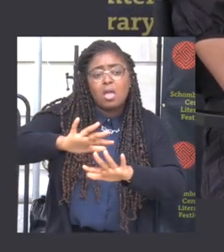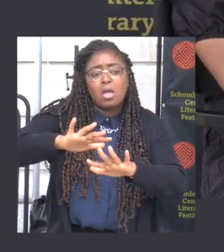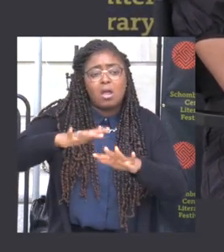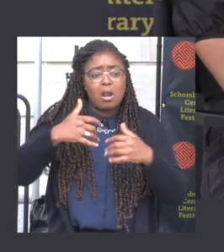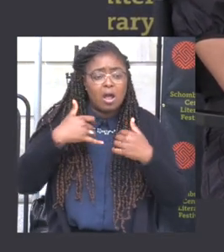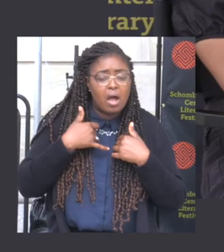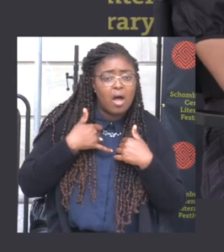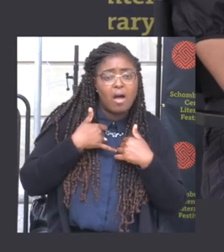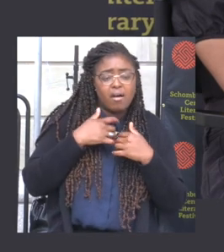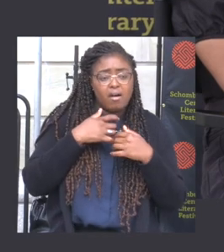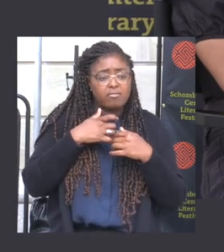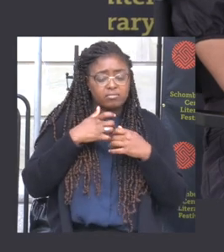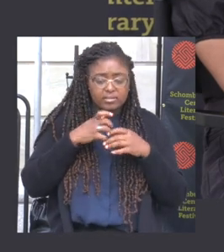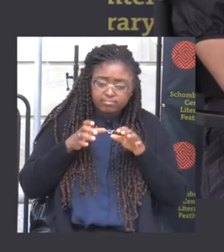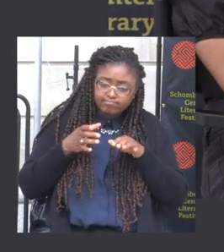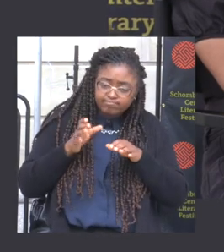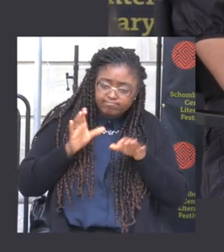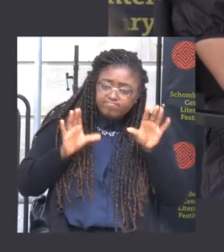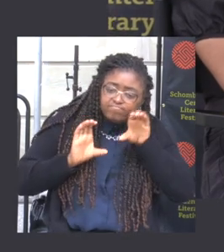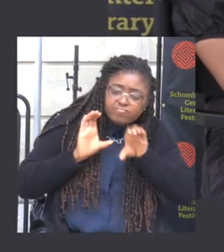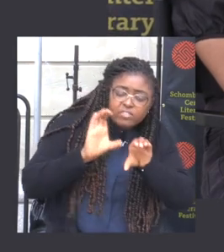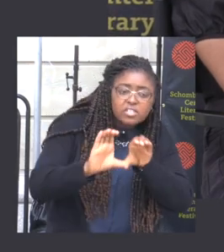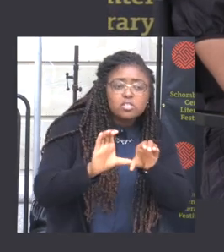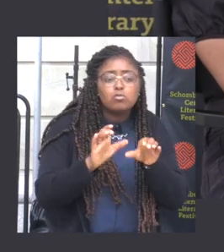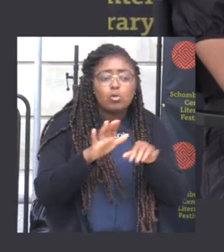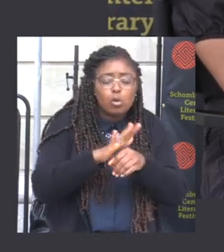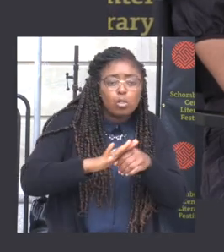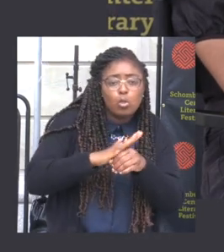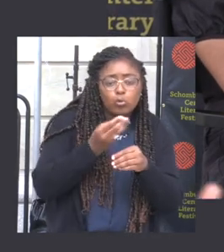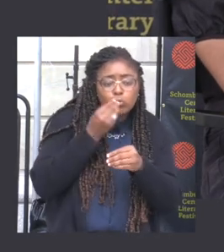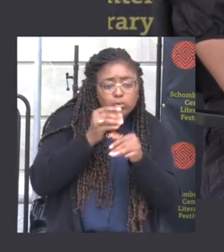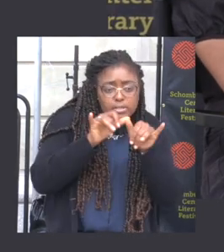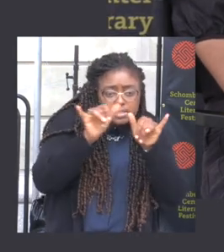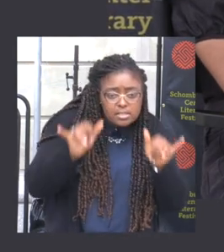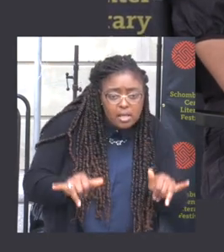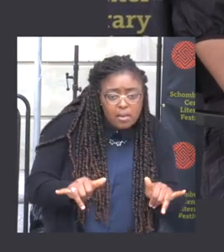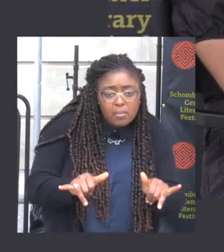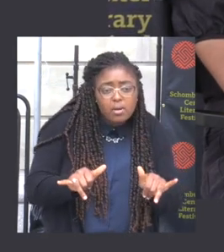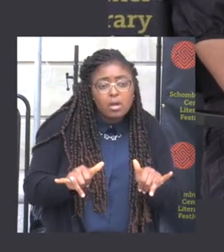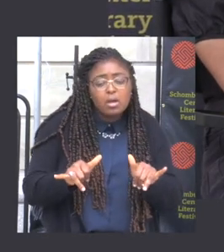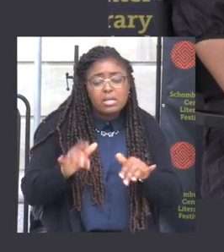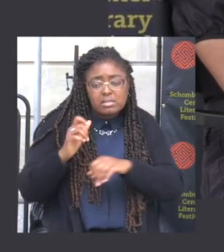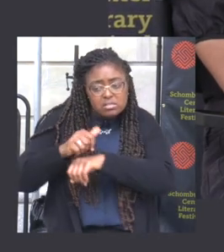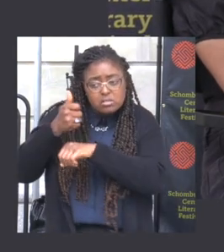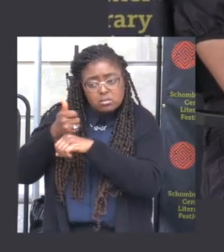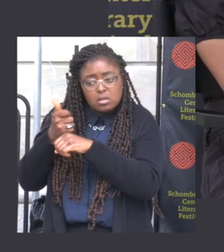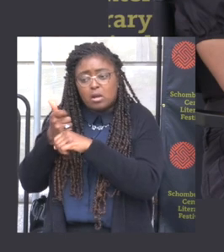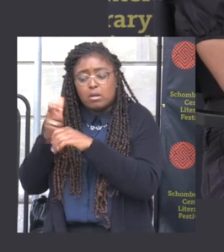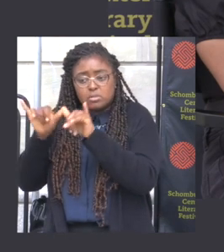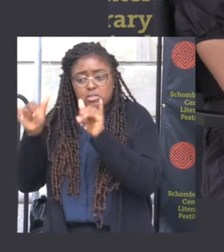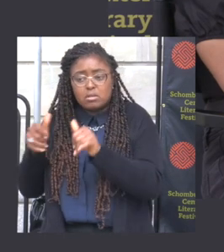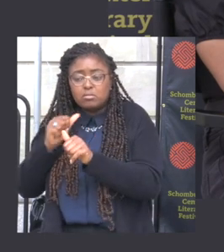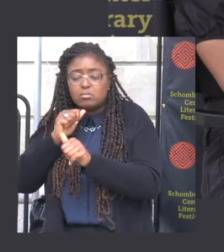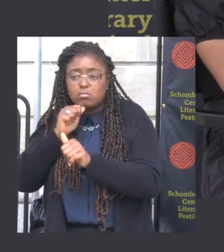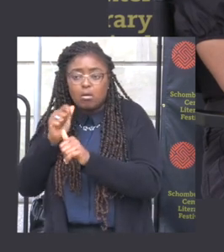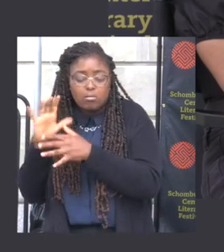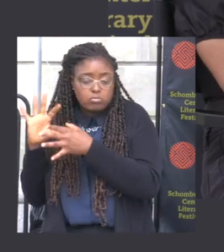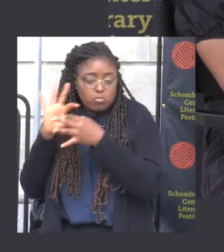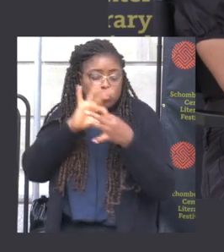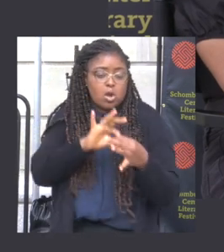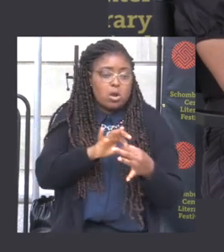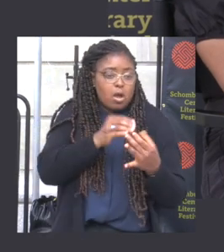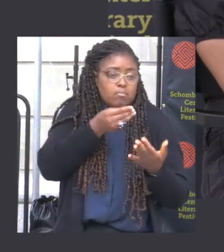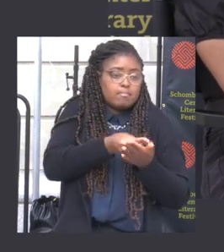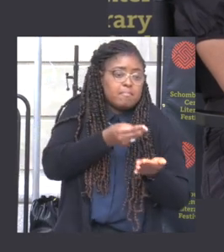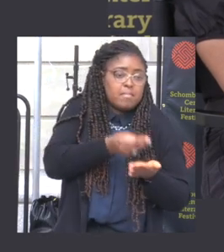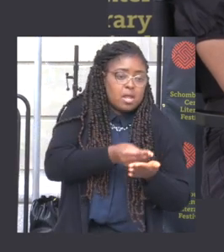systems, creating systems that don't rely on fiat currency, but have more of a communalistic way of taking care